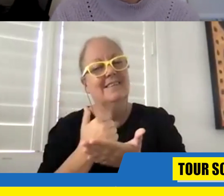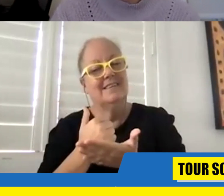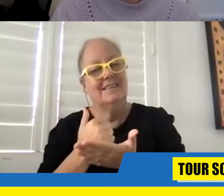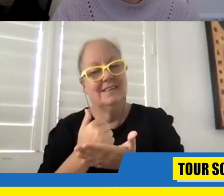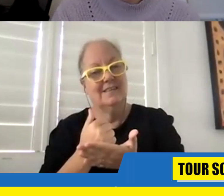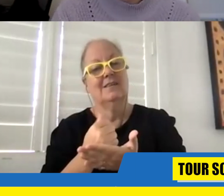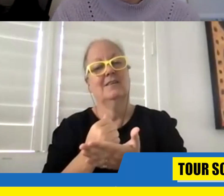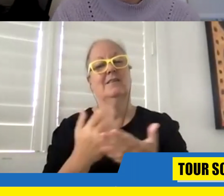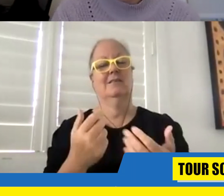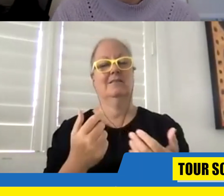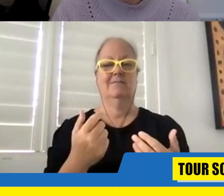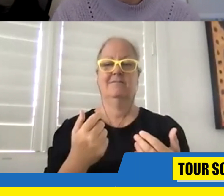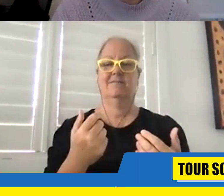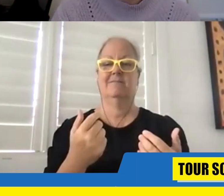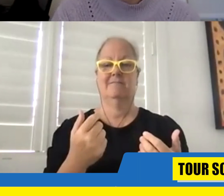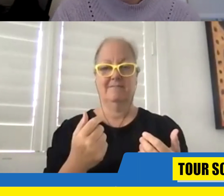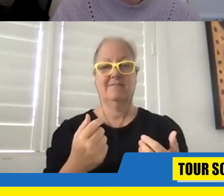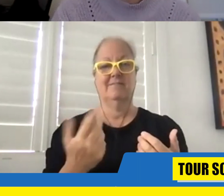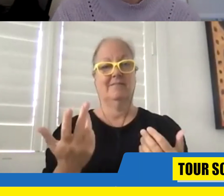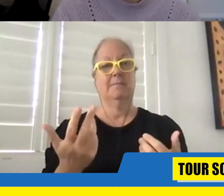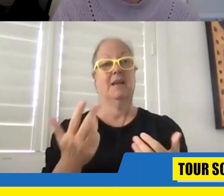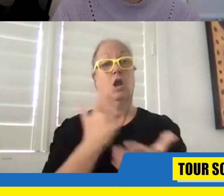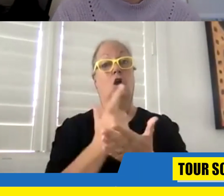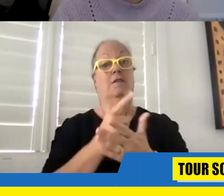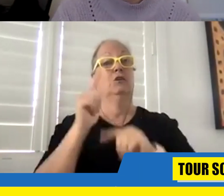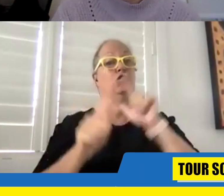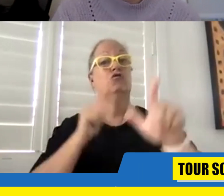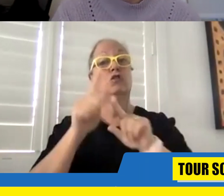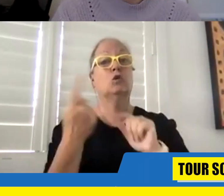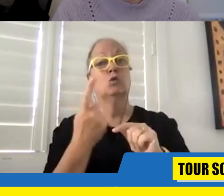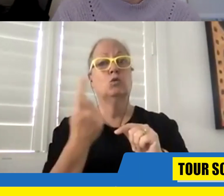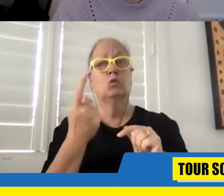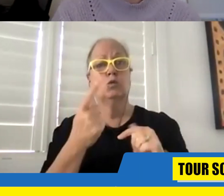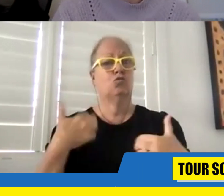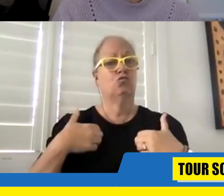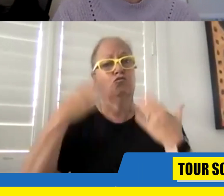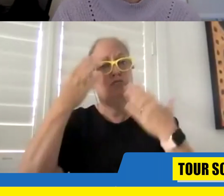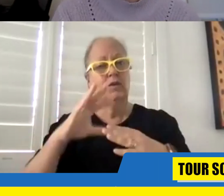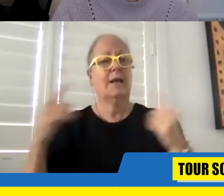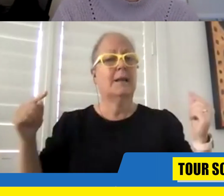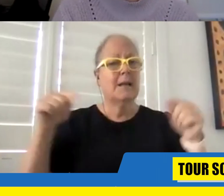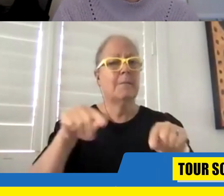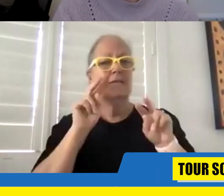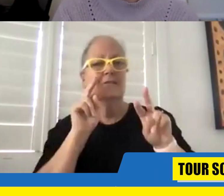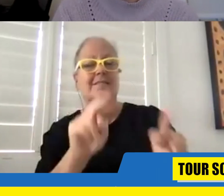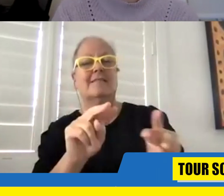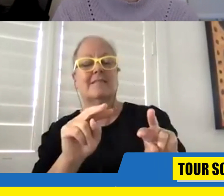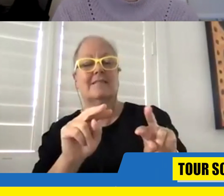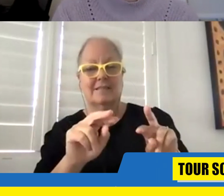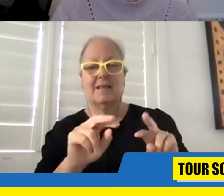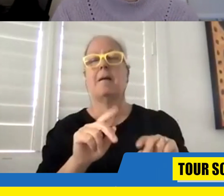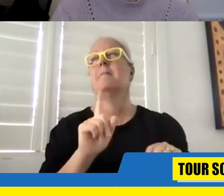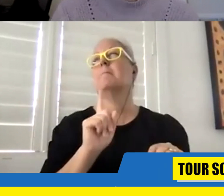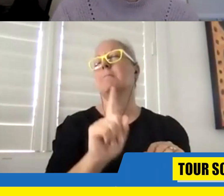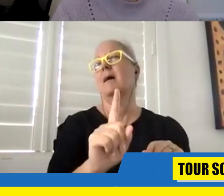our huge influx of tourists that we have across the year. That has slowly sort of changed over the